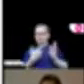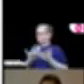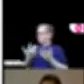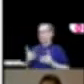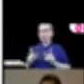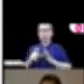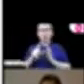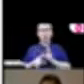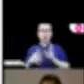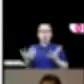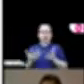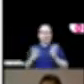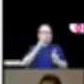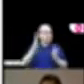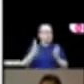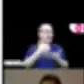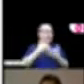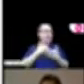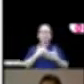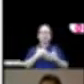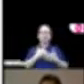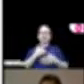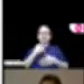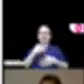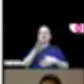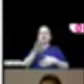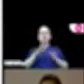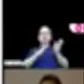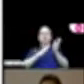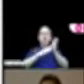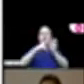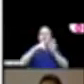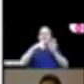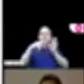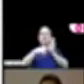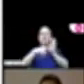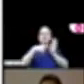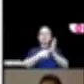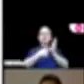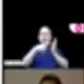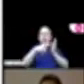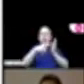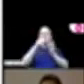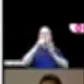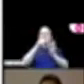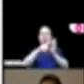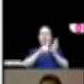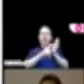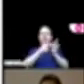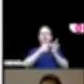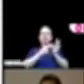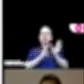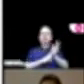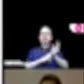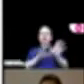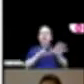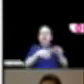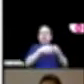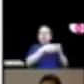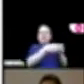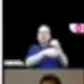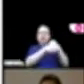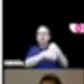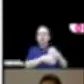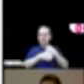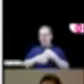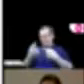lucky enough, I was attending Metropolitan Congregation Church in Manchester. And they were like, no, we've heard about wonderful women, British